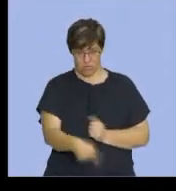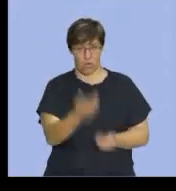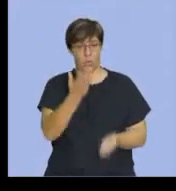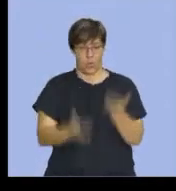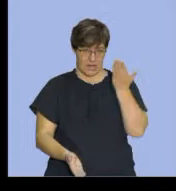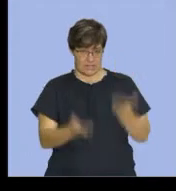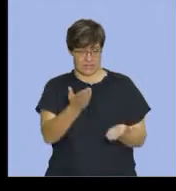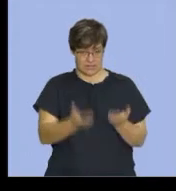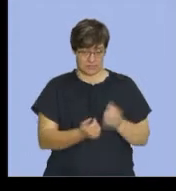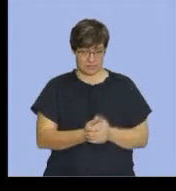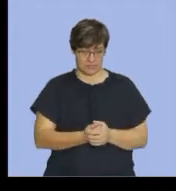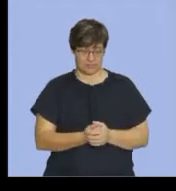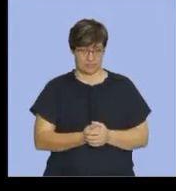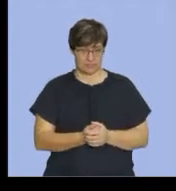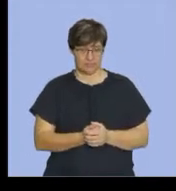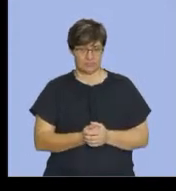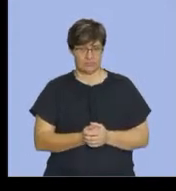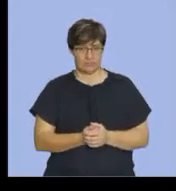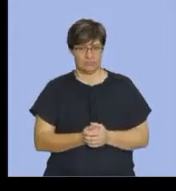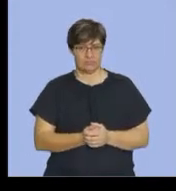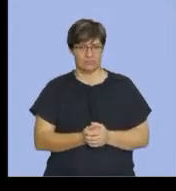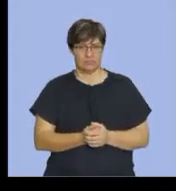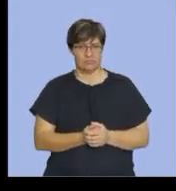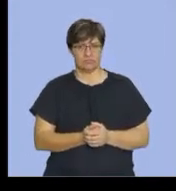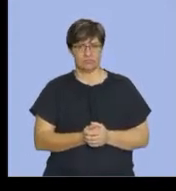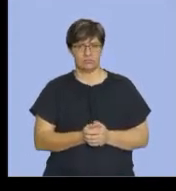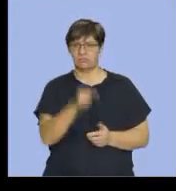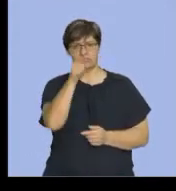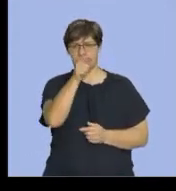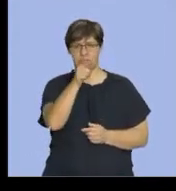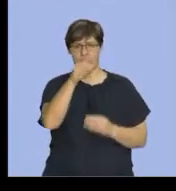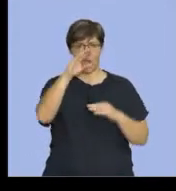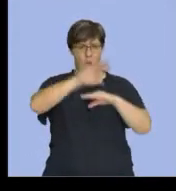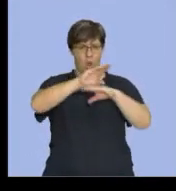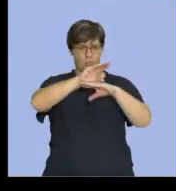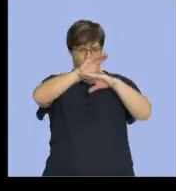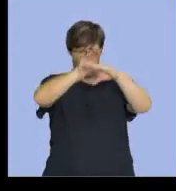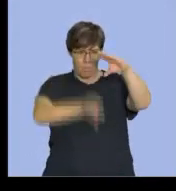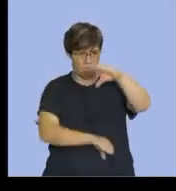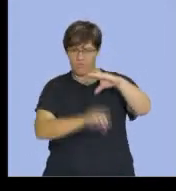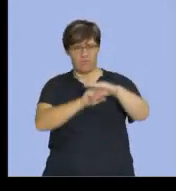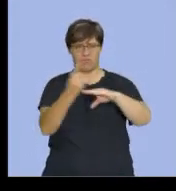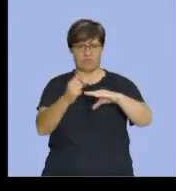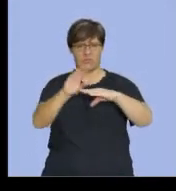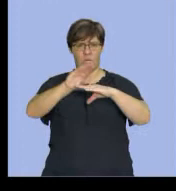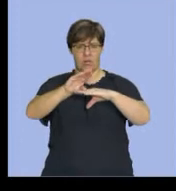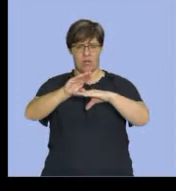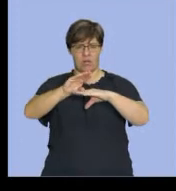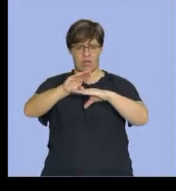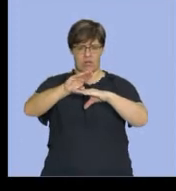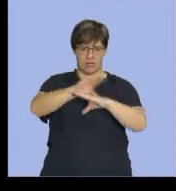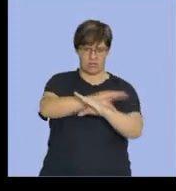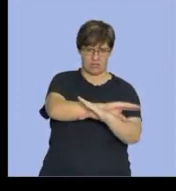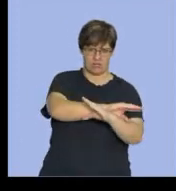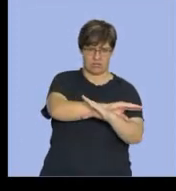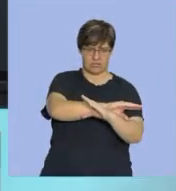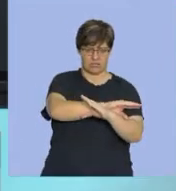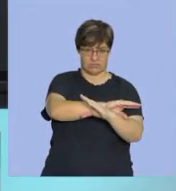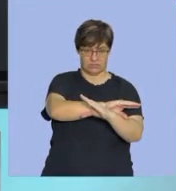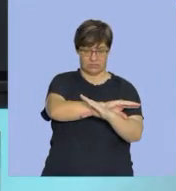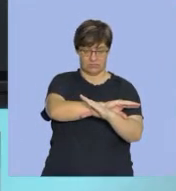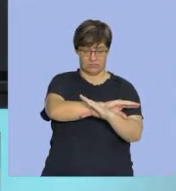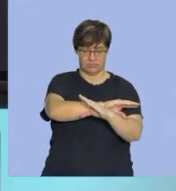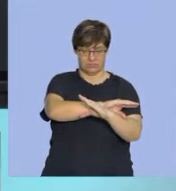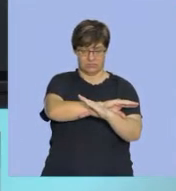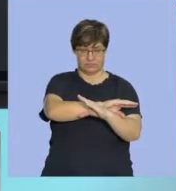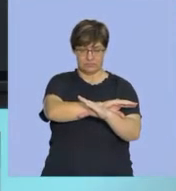It's vertical. The object doesn't move vertically. The object's going to move parallel to the slope.